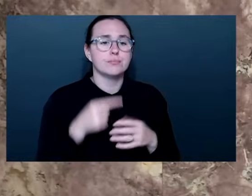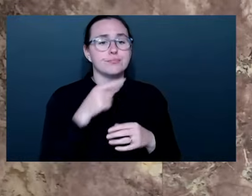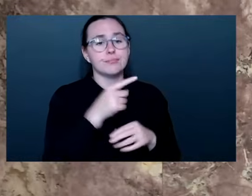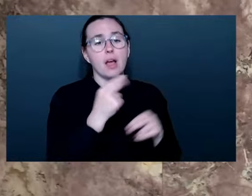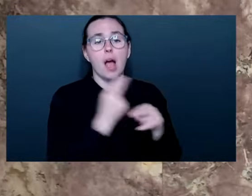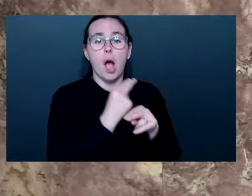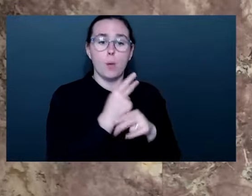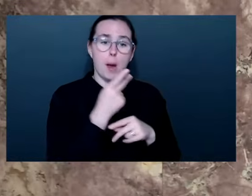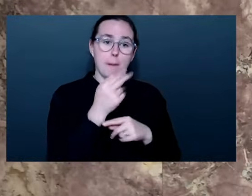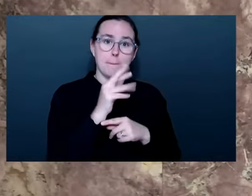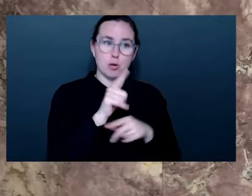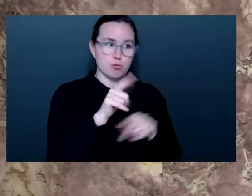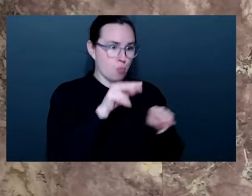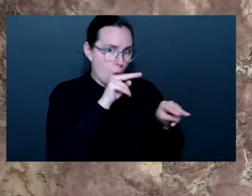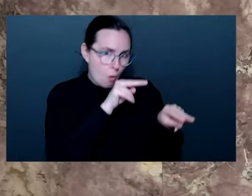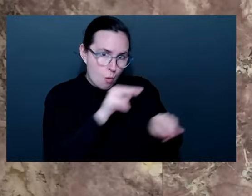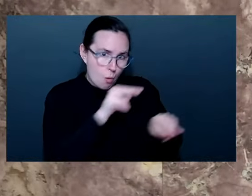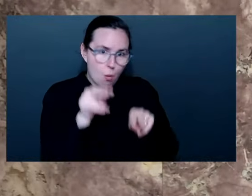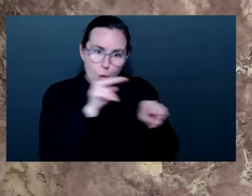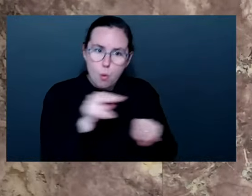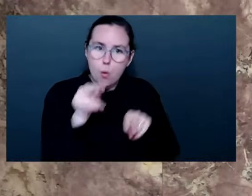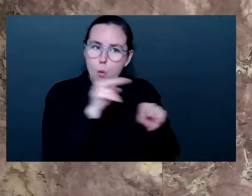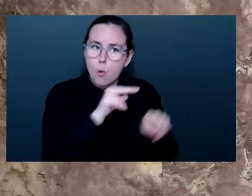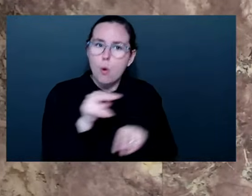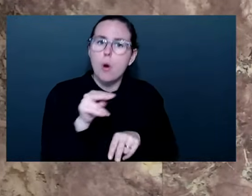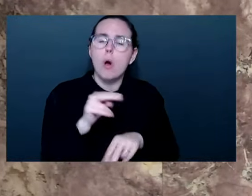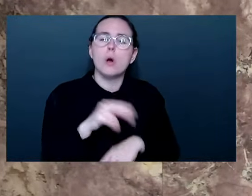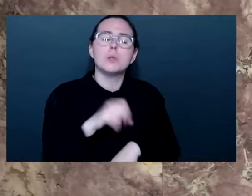be safe and to keep their drivers safe. Thank you.